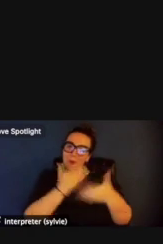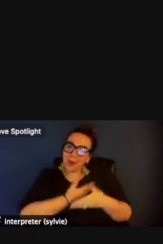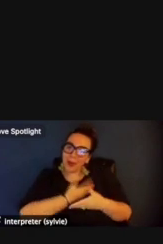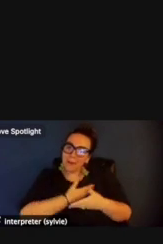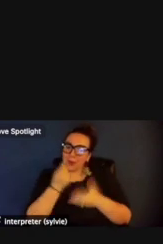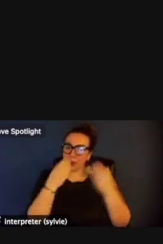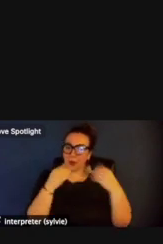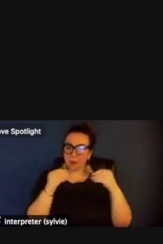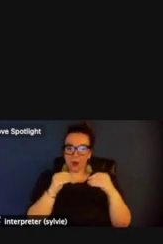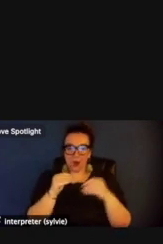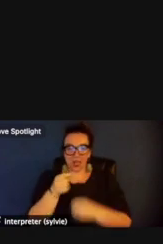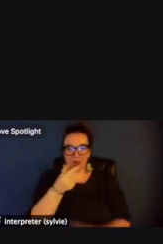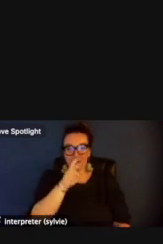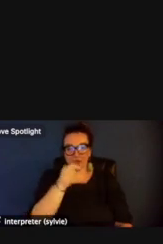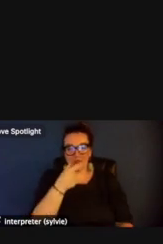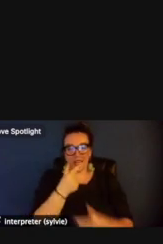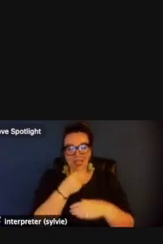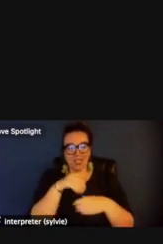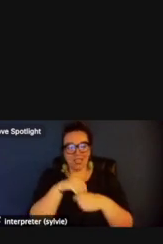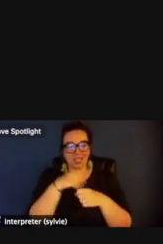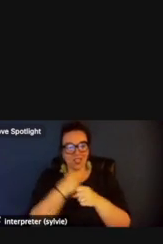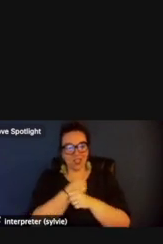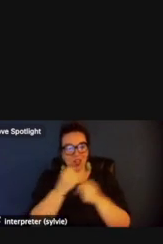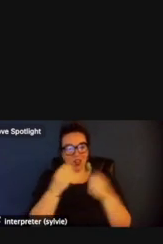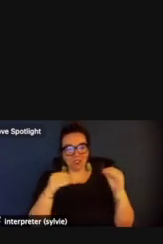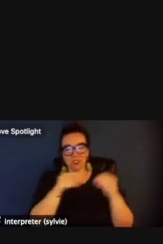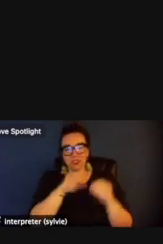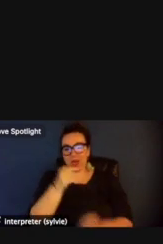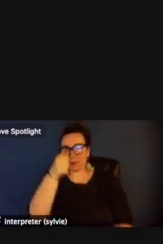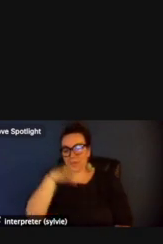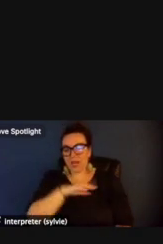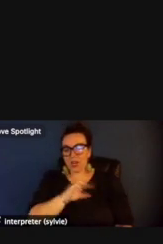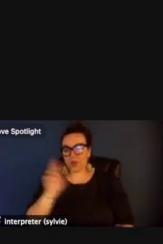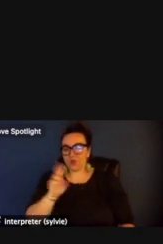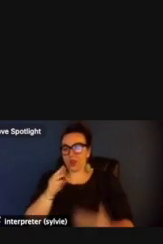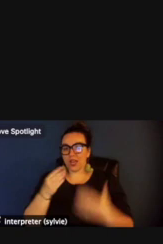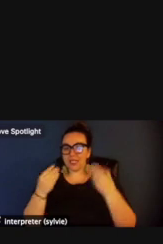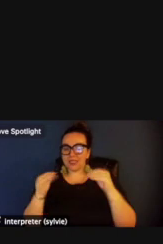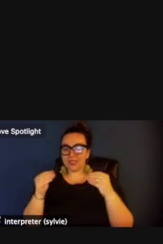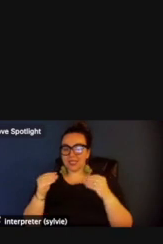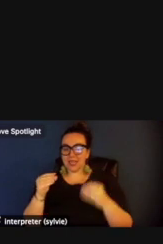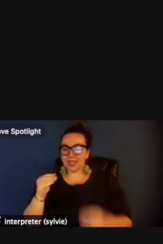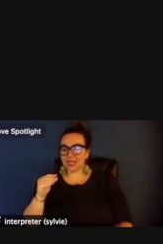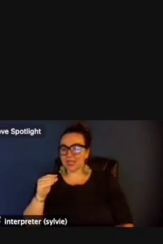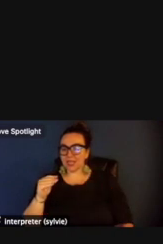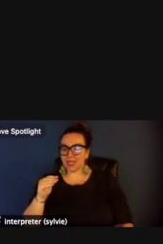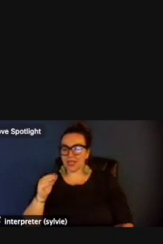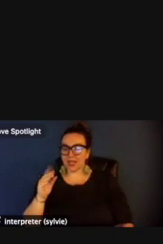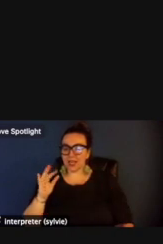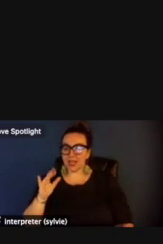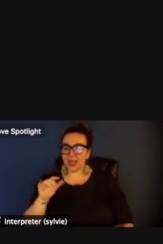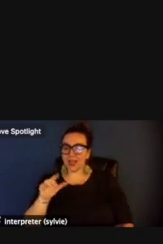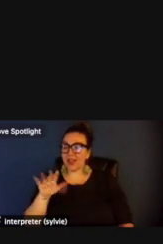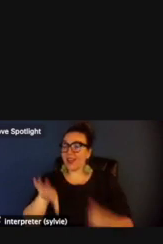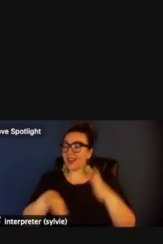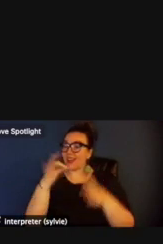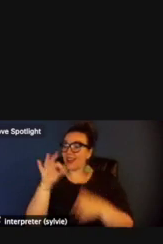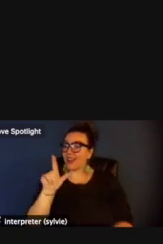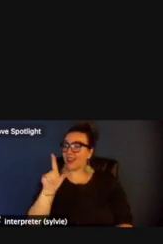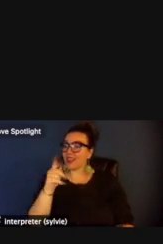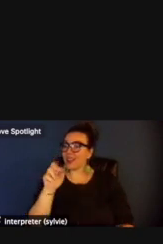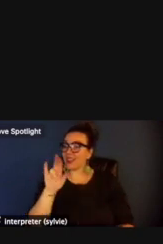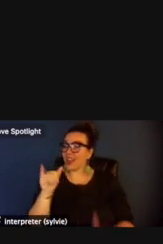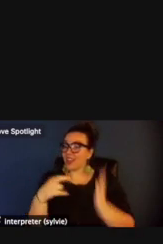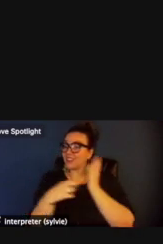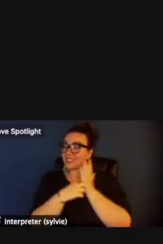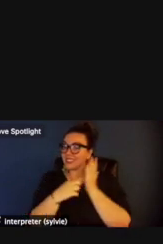All right, and Greg's in a coffee shop here. And then the man on the right is selling like lottery tickets. So he drives